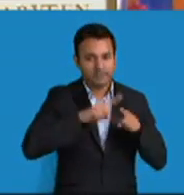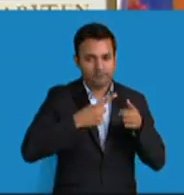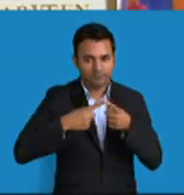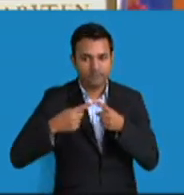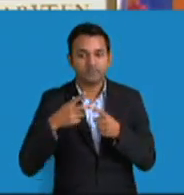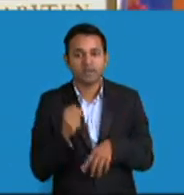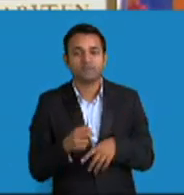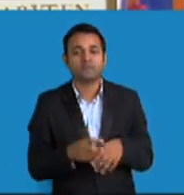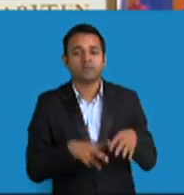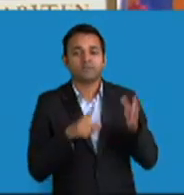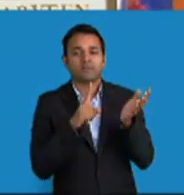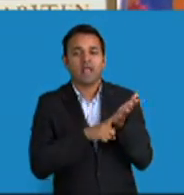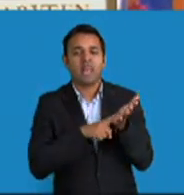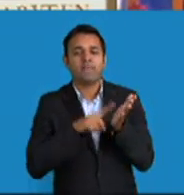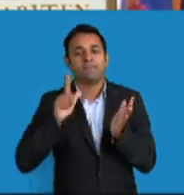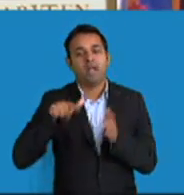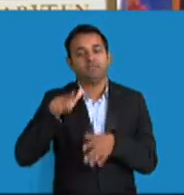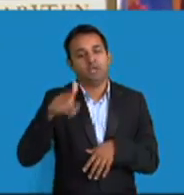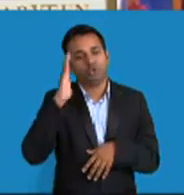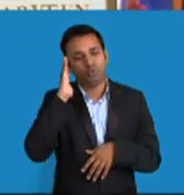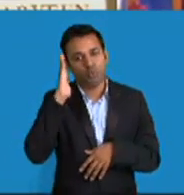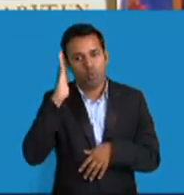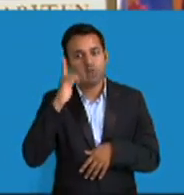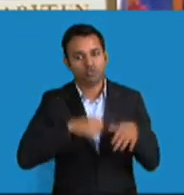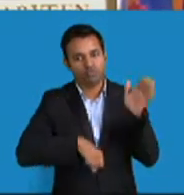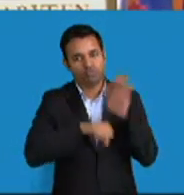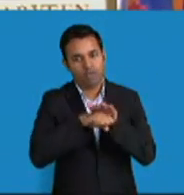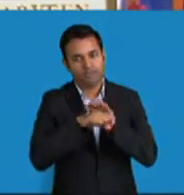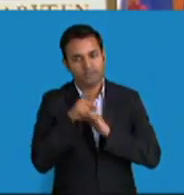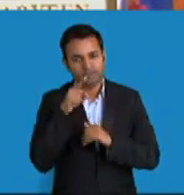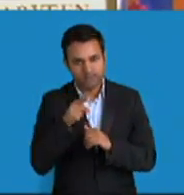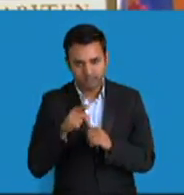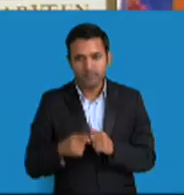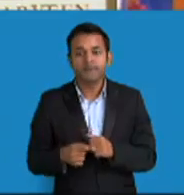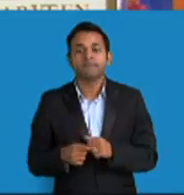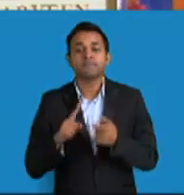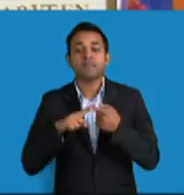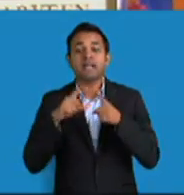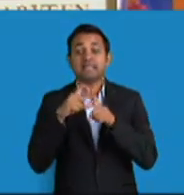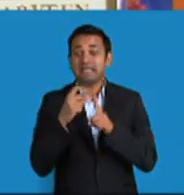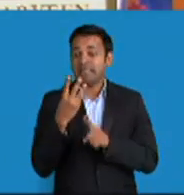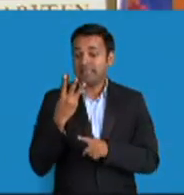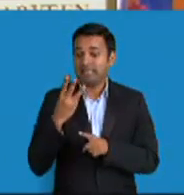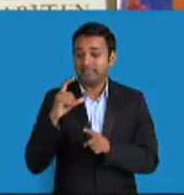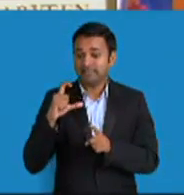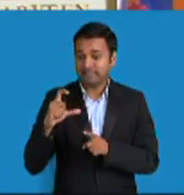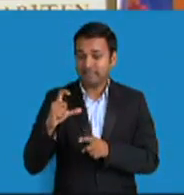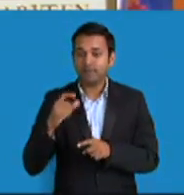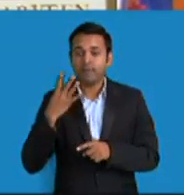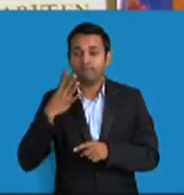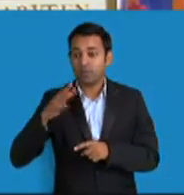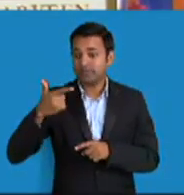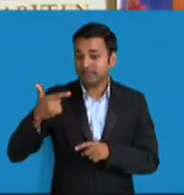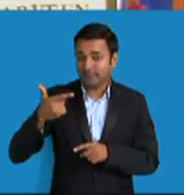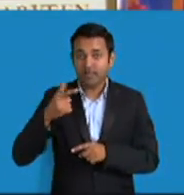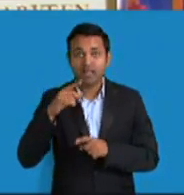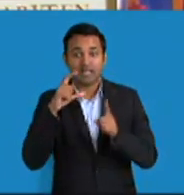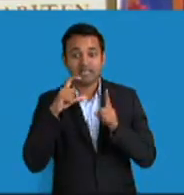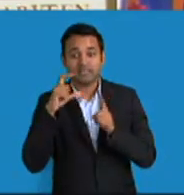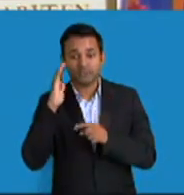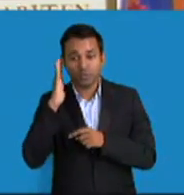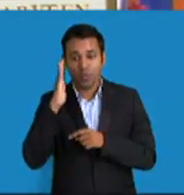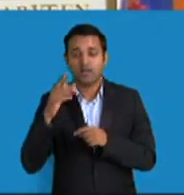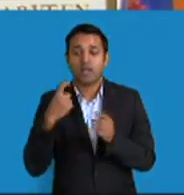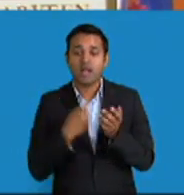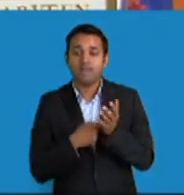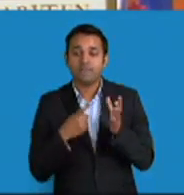top school in ED4C category. ED3C category, there are 47 schools. Balata High School is a top